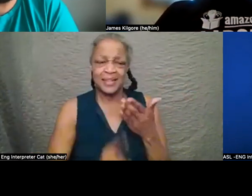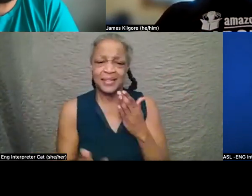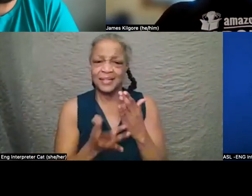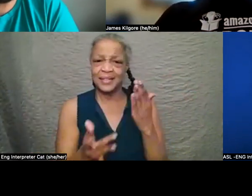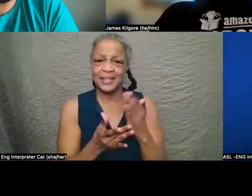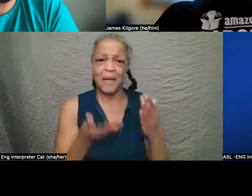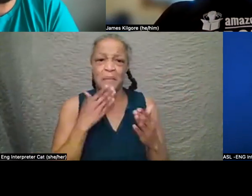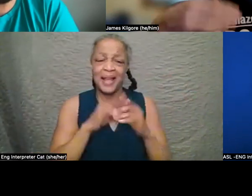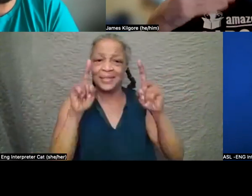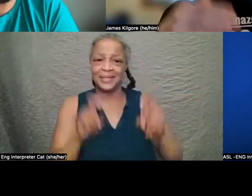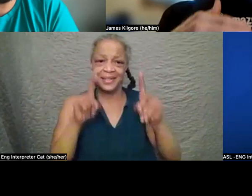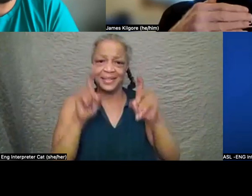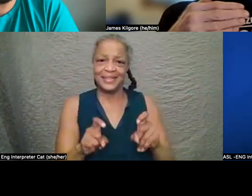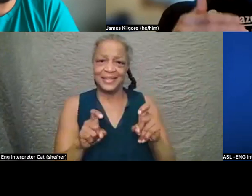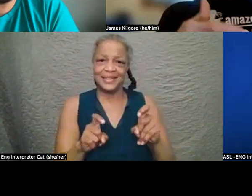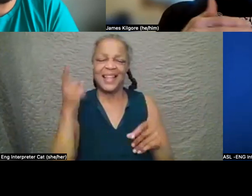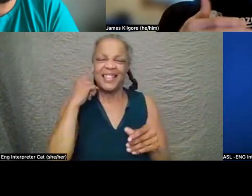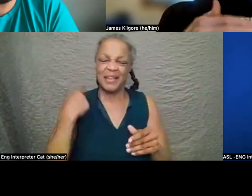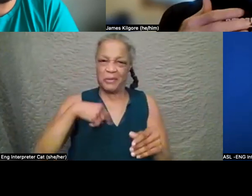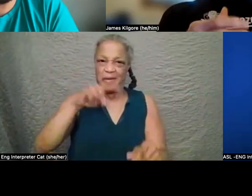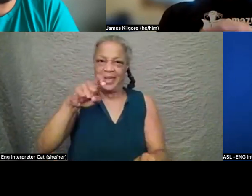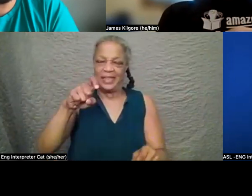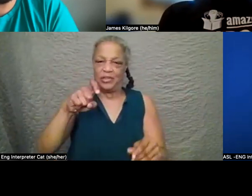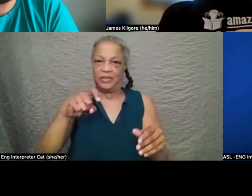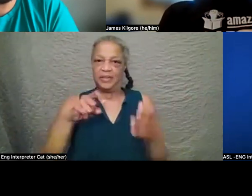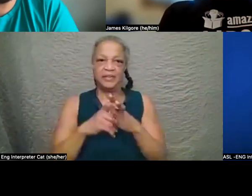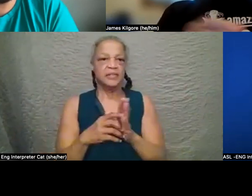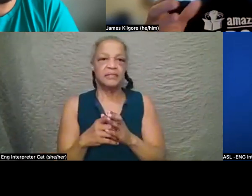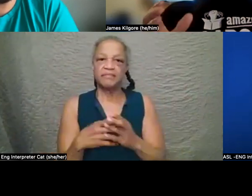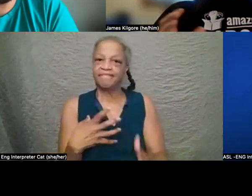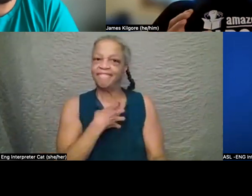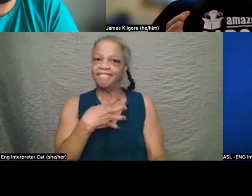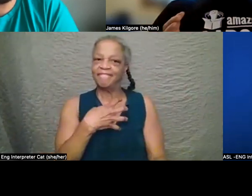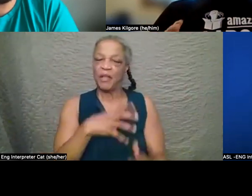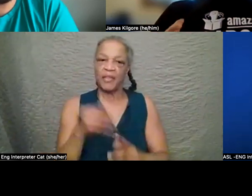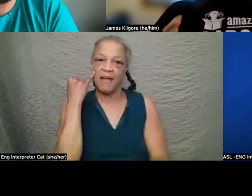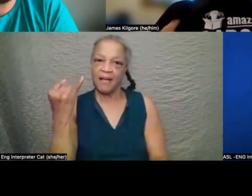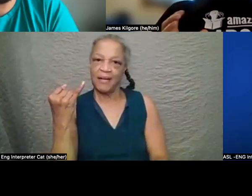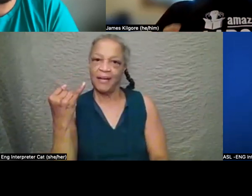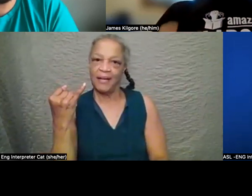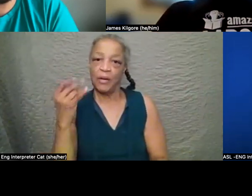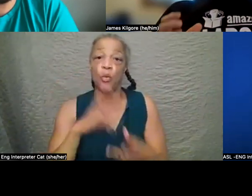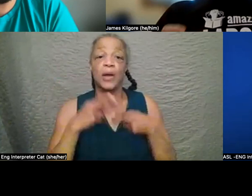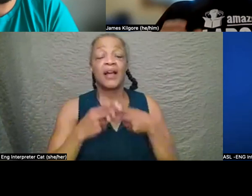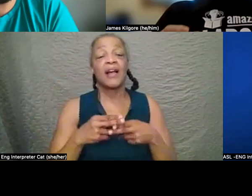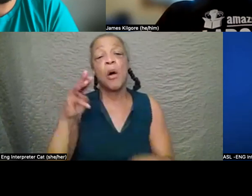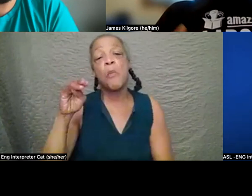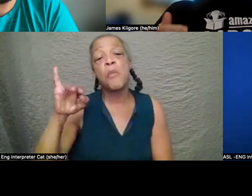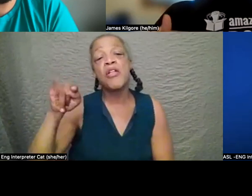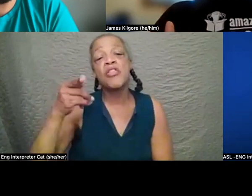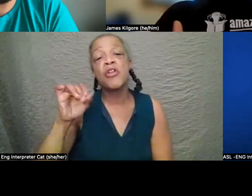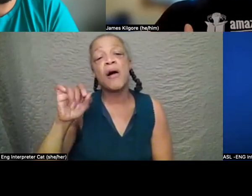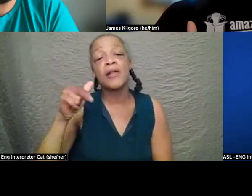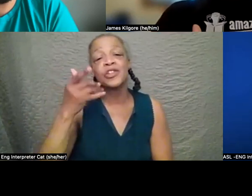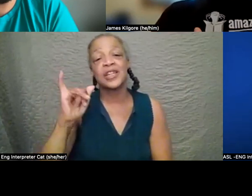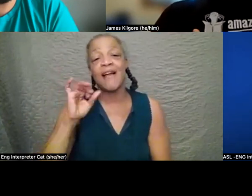badly tested. So I think we need to contest that idea, the sort of what I call the mythology of technology, that